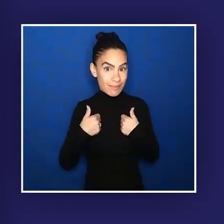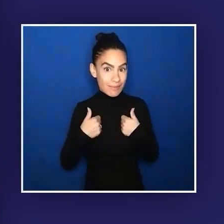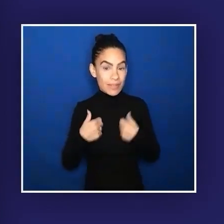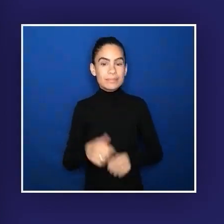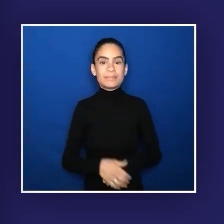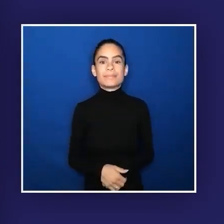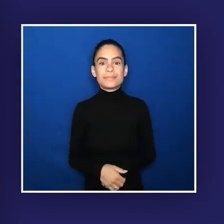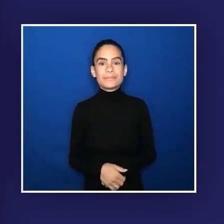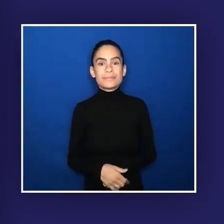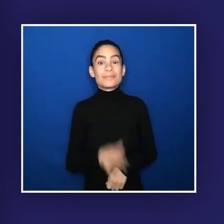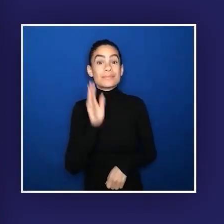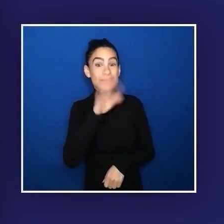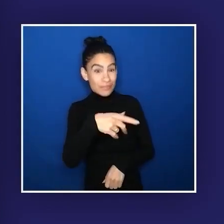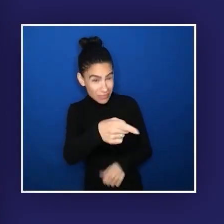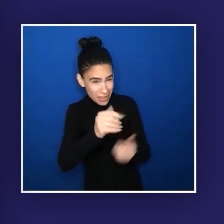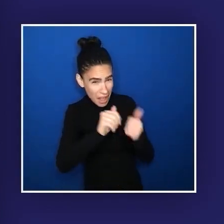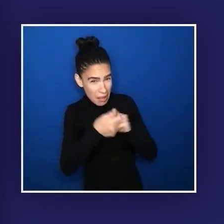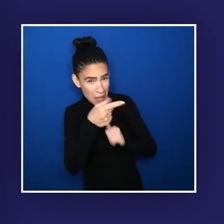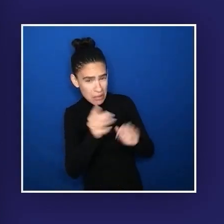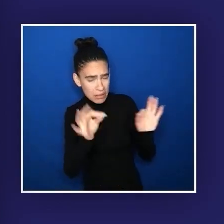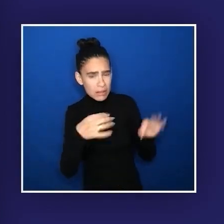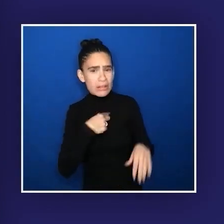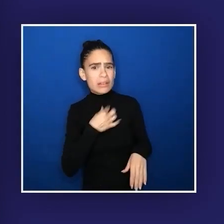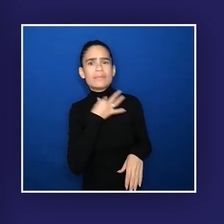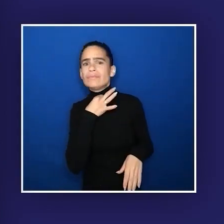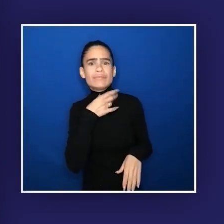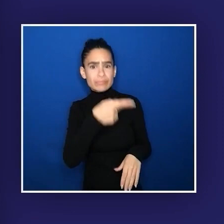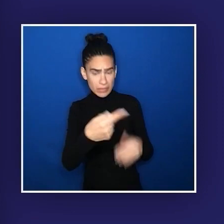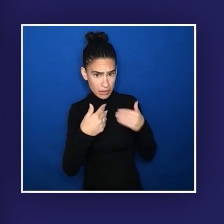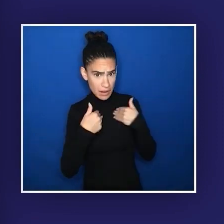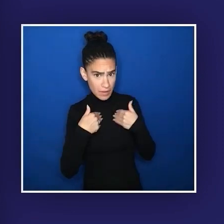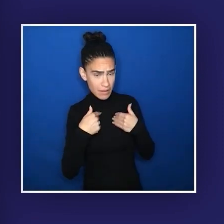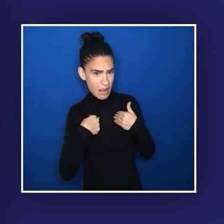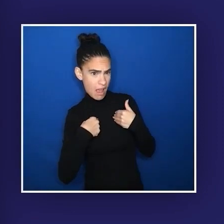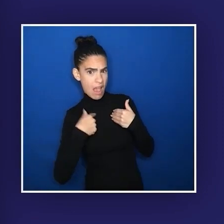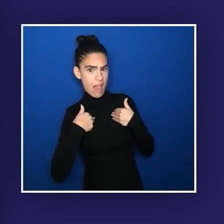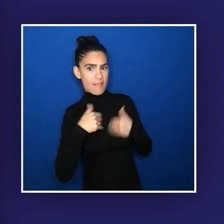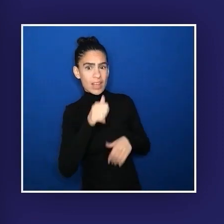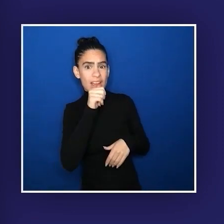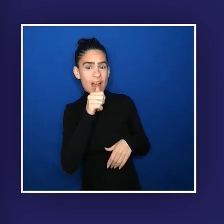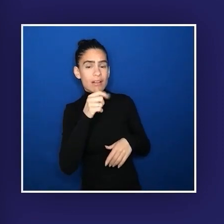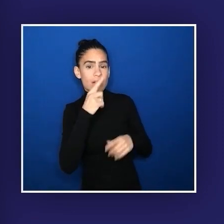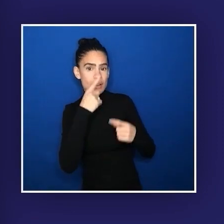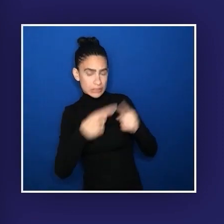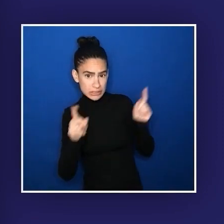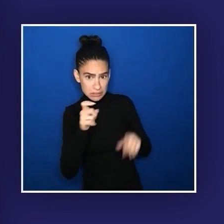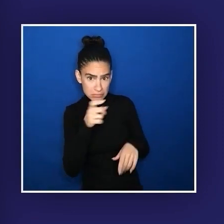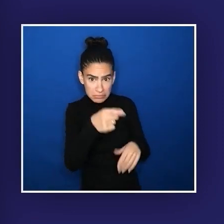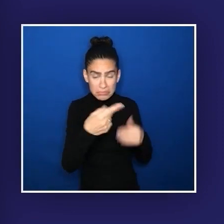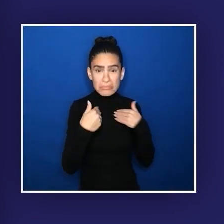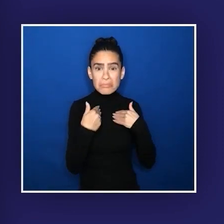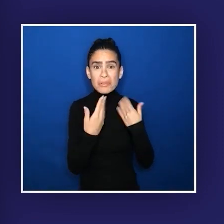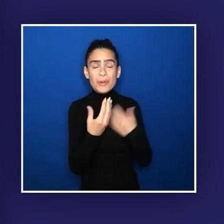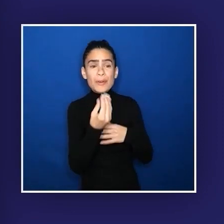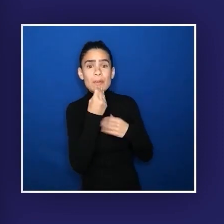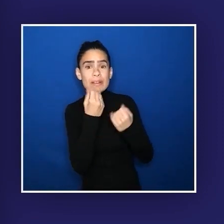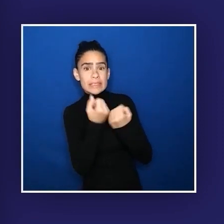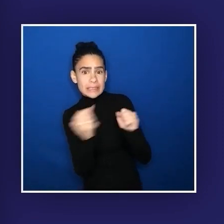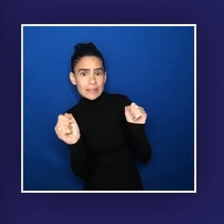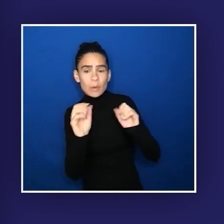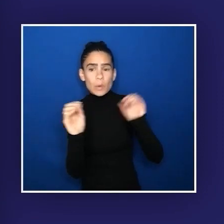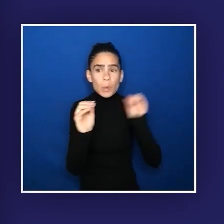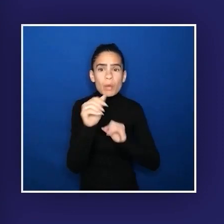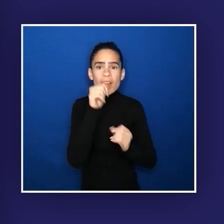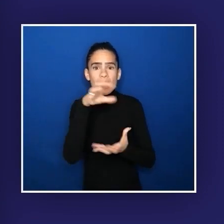to the barista. Hi, how are you? So I was just curious, I have a nut allergy. Do you guys have like a nut safe option that